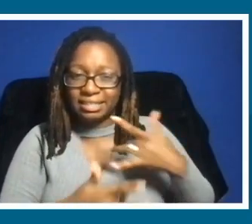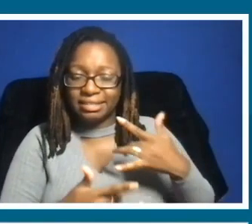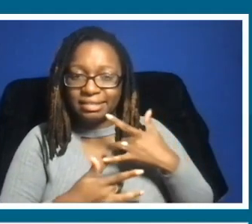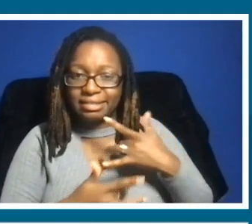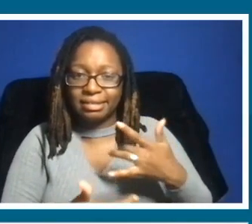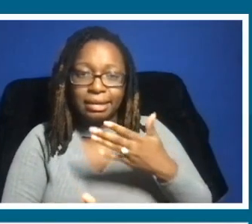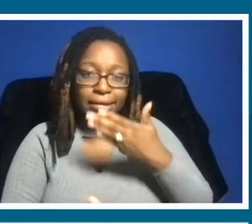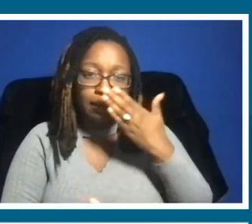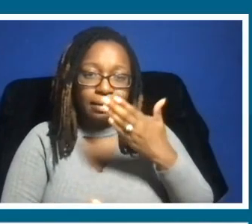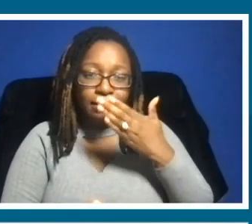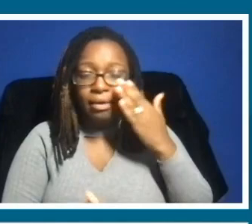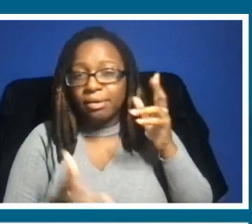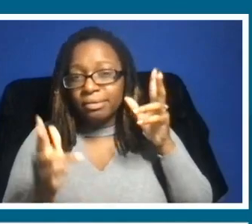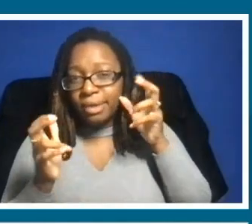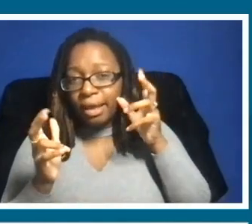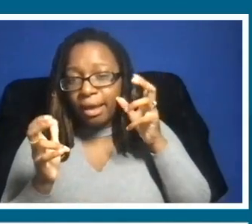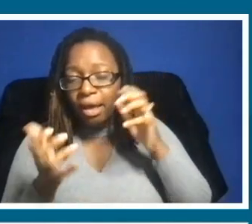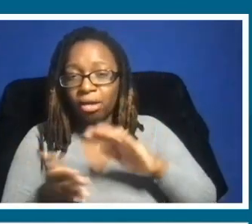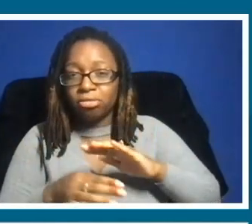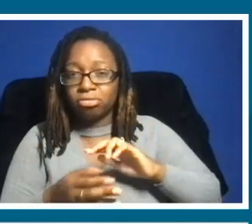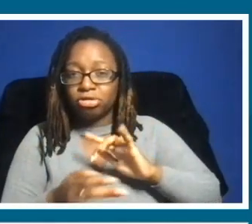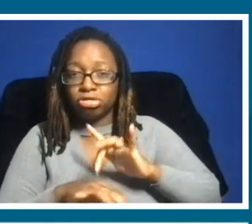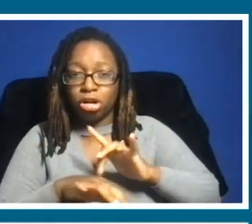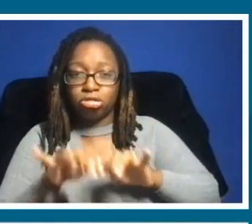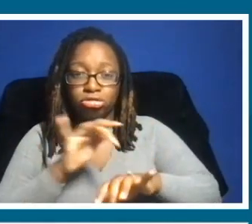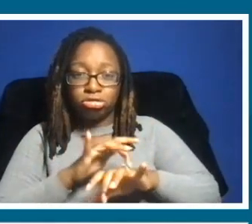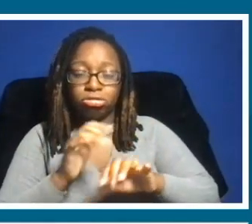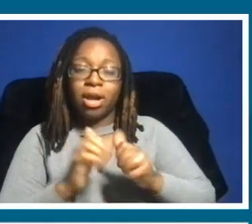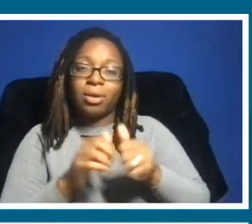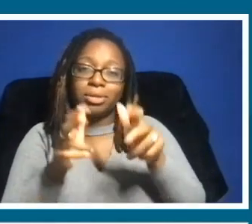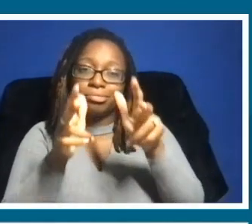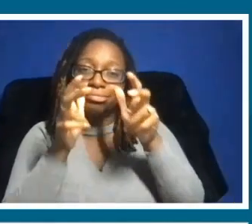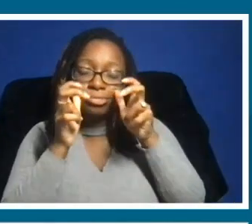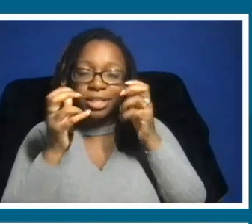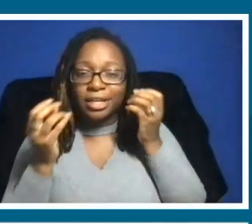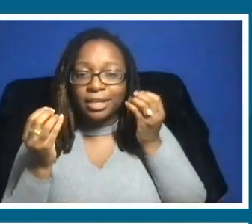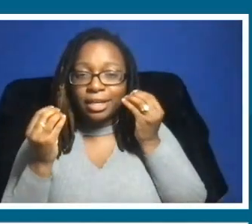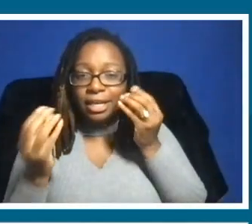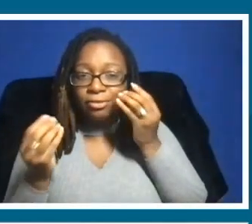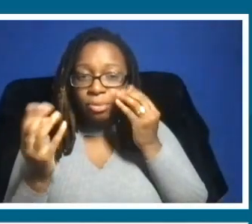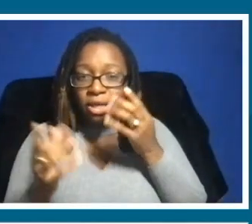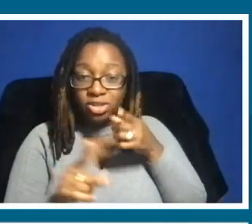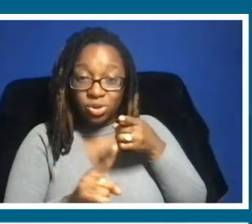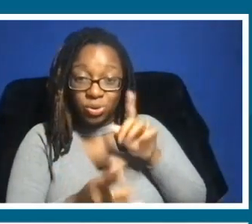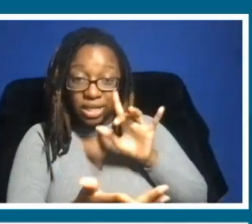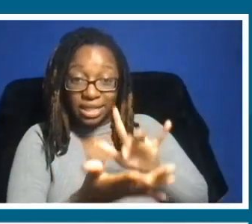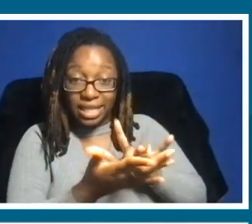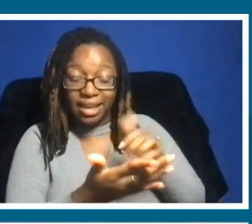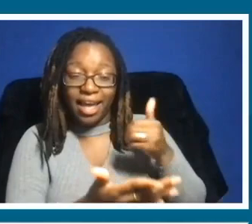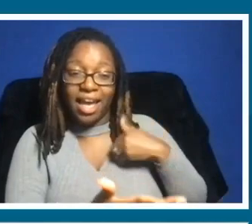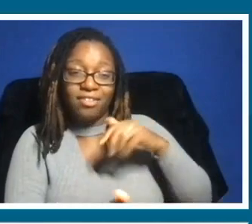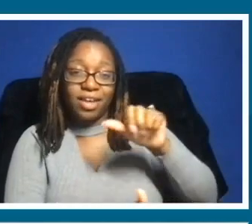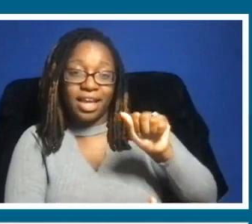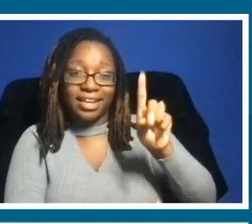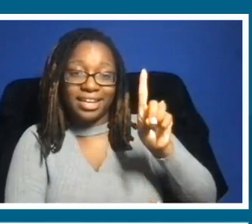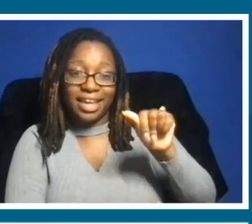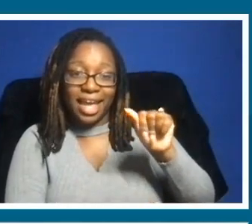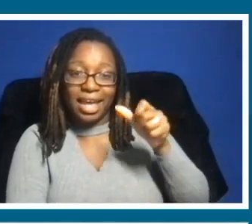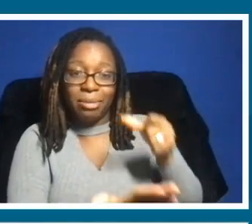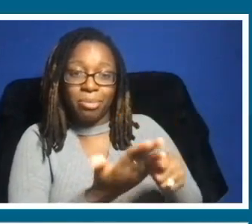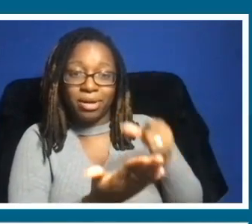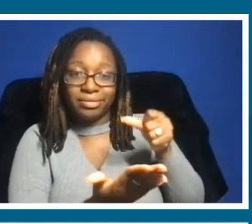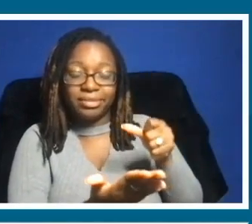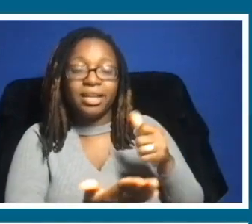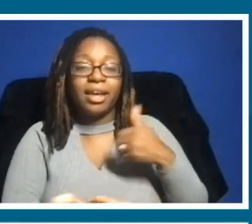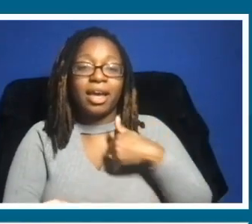information. If you look at this source set, which has an ADA button from the Smithsonian, a photograph of a